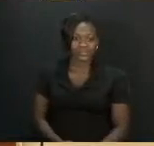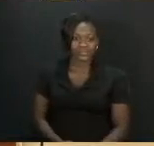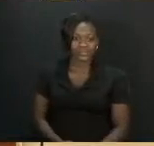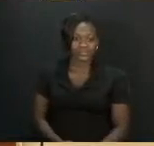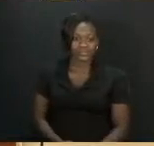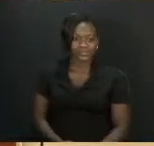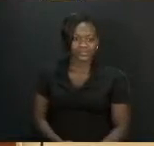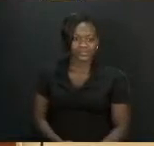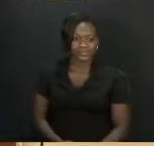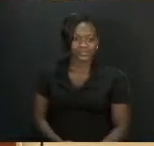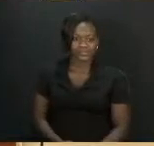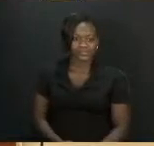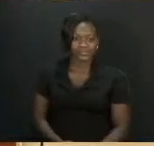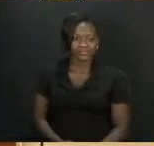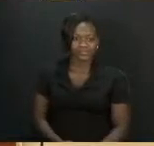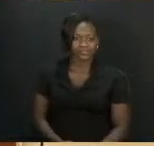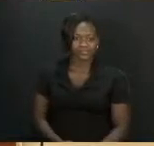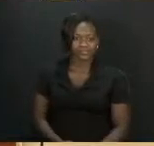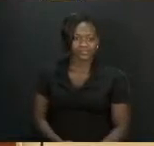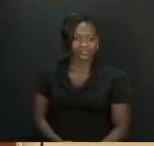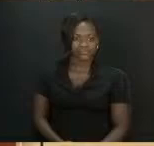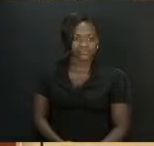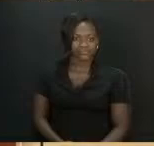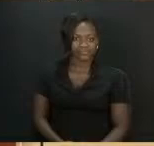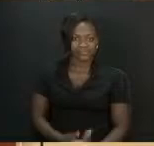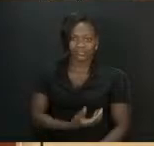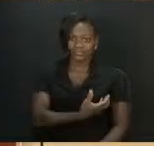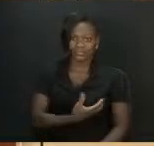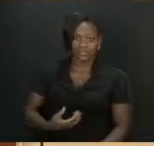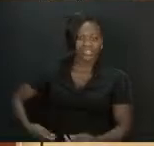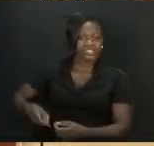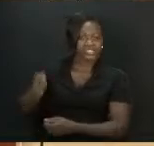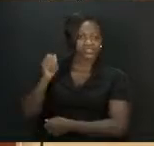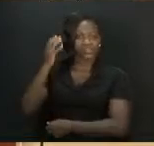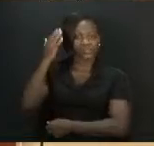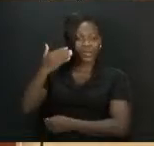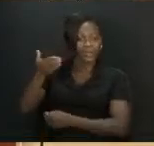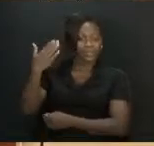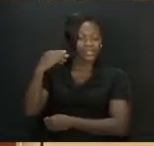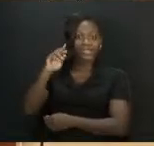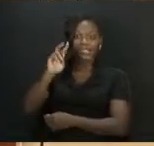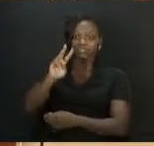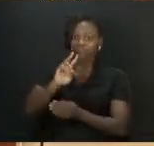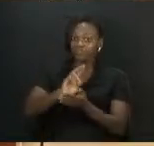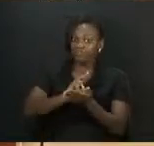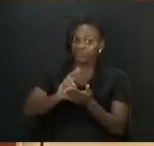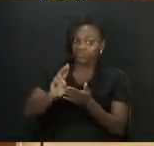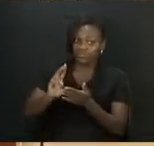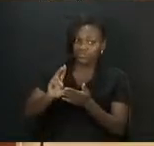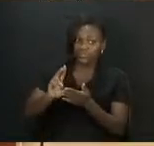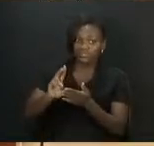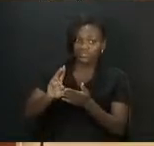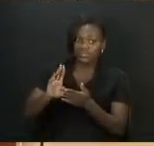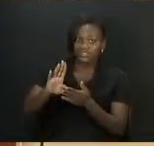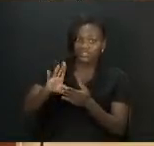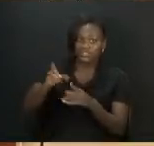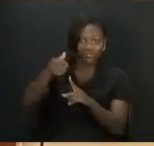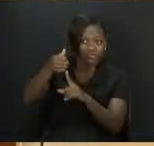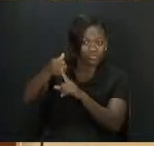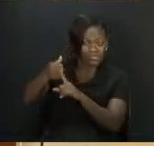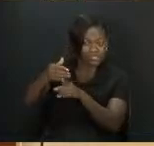needs a good briefing from his boss, the chief whip. Because 2 weeks ago, Speaker, you were the one who was